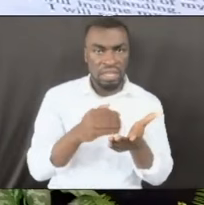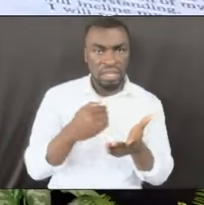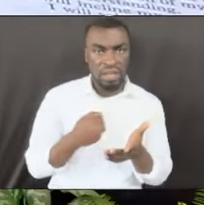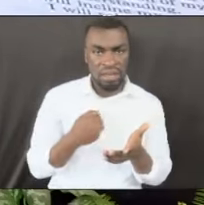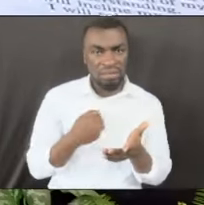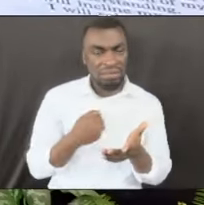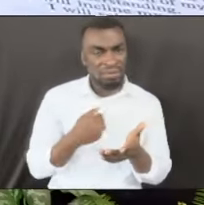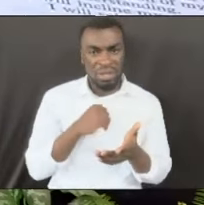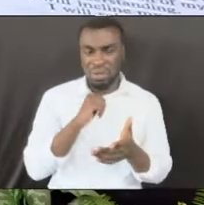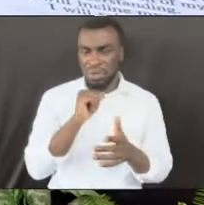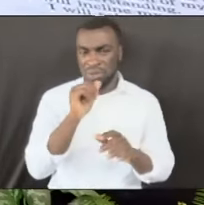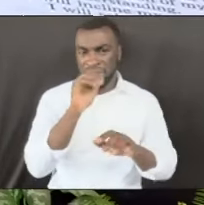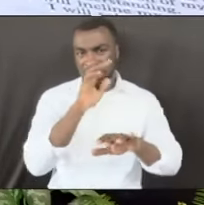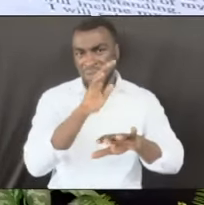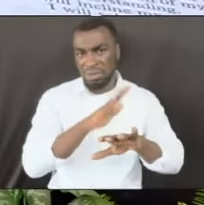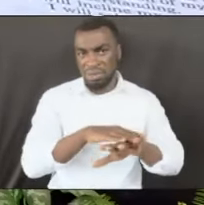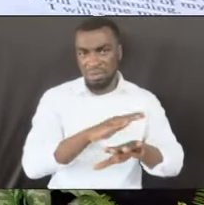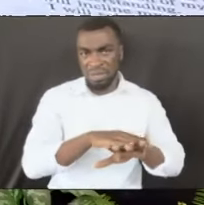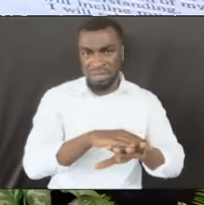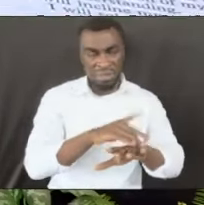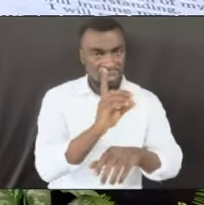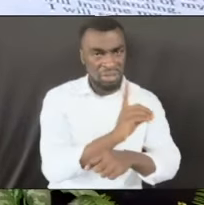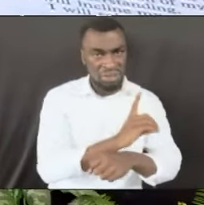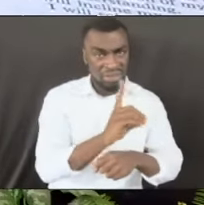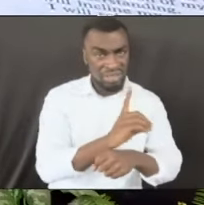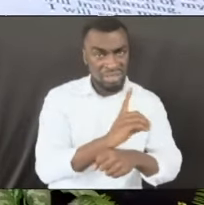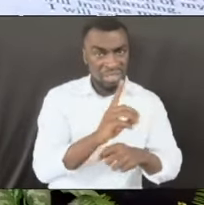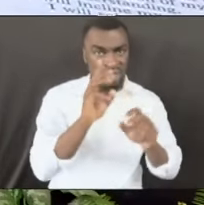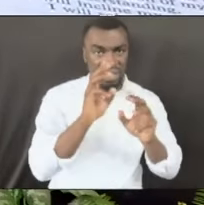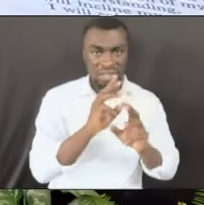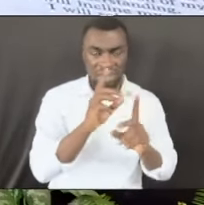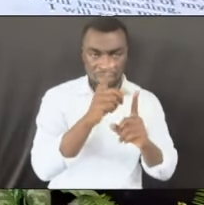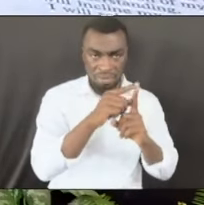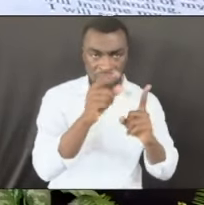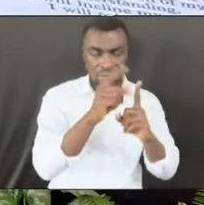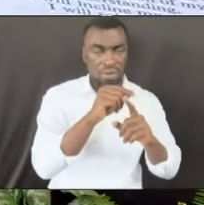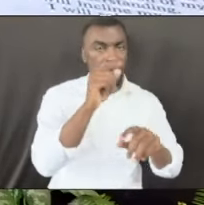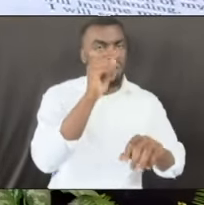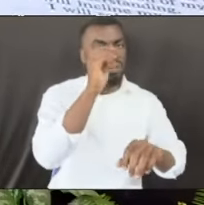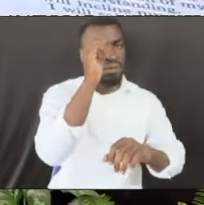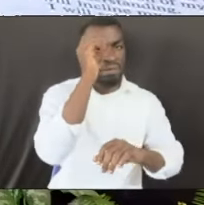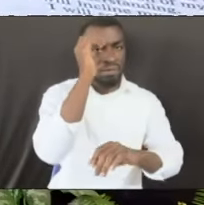unpleasant duties in the word of God.